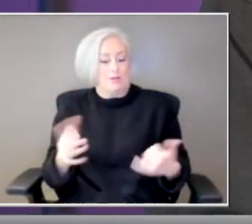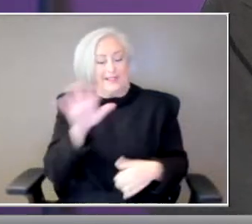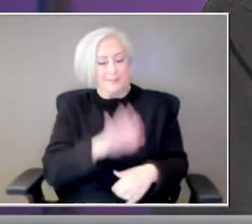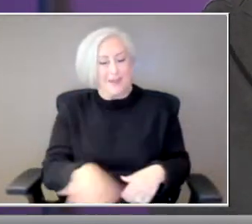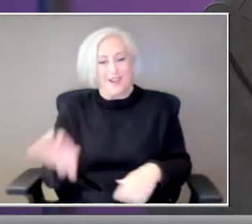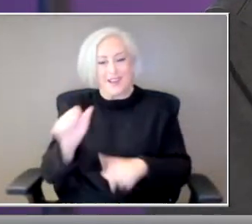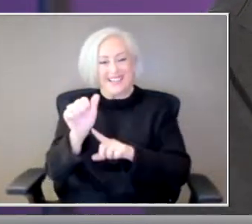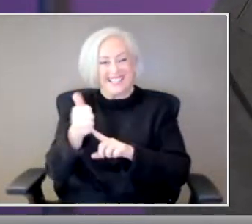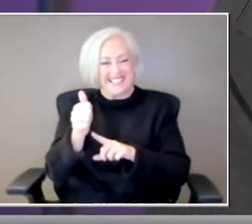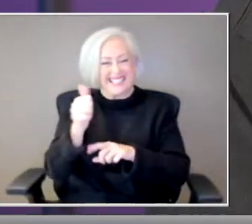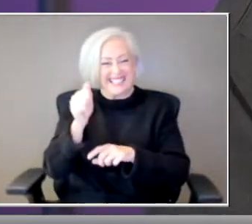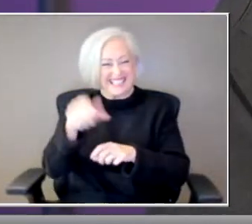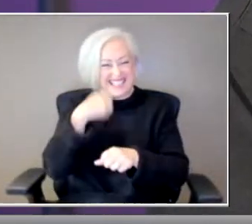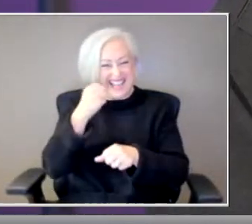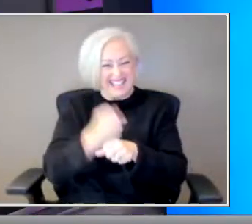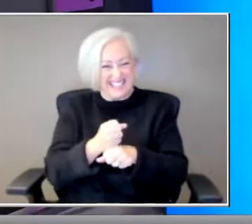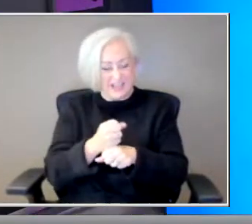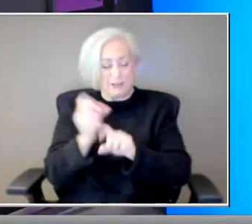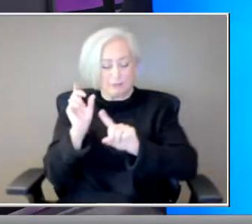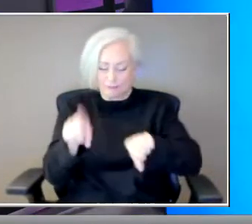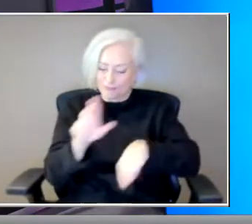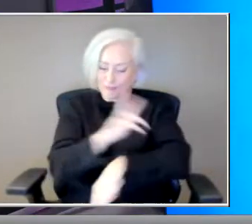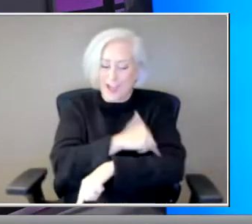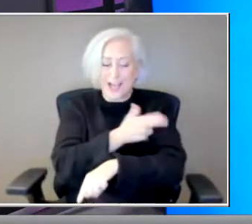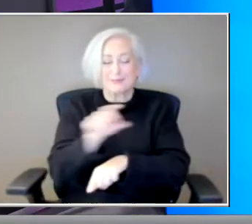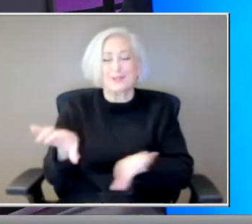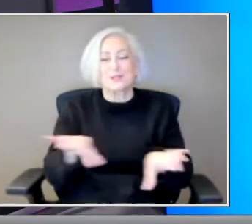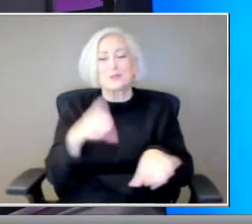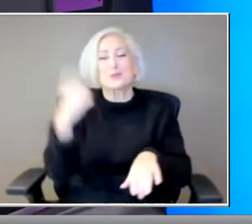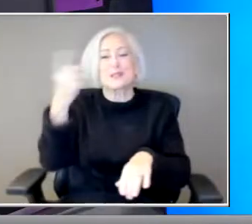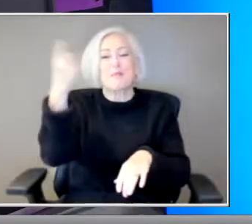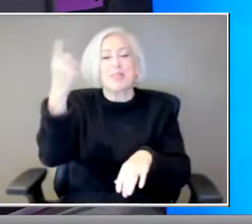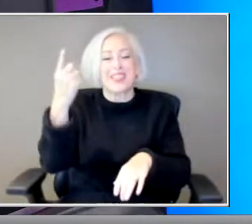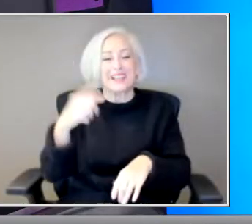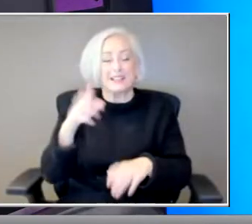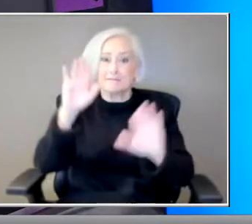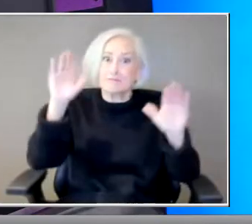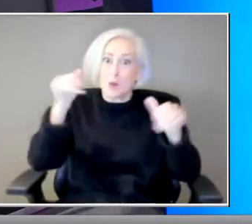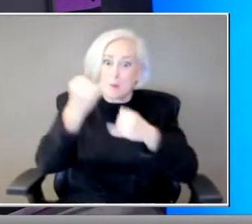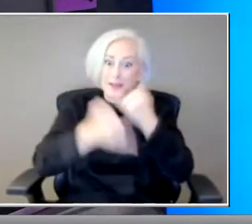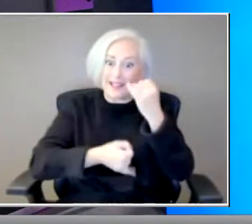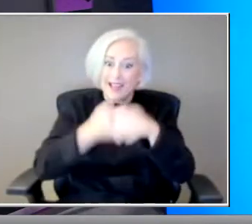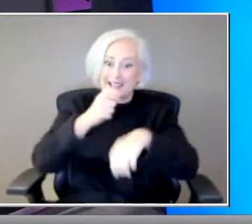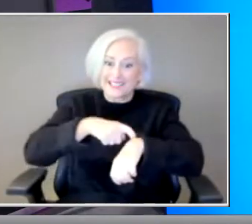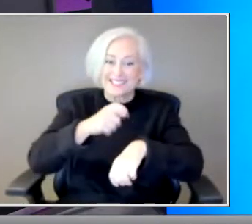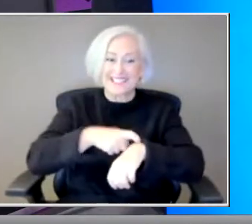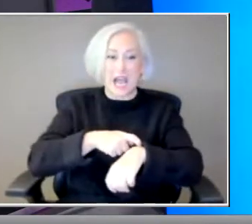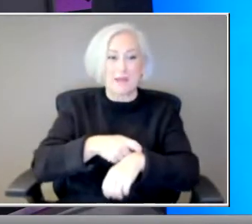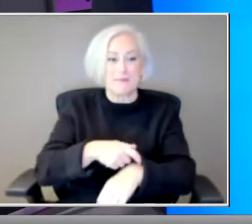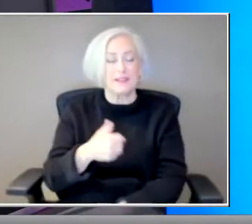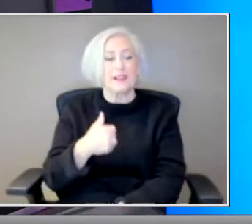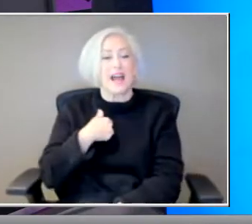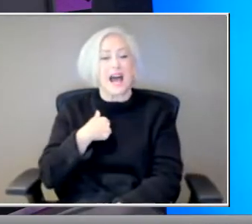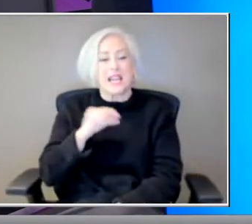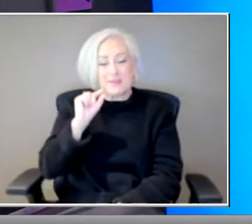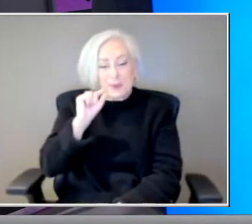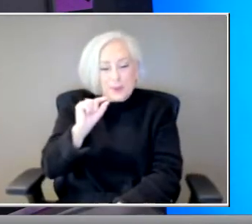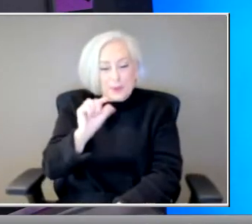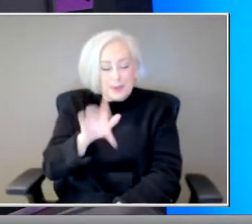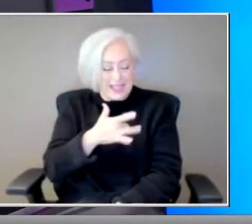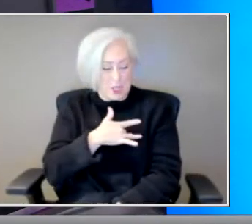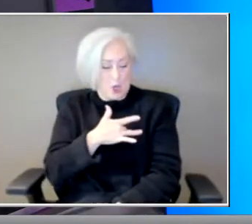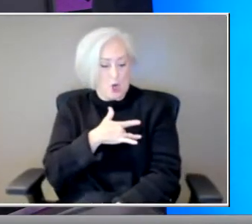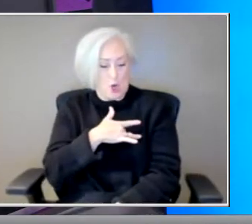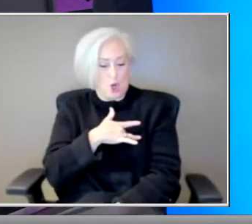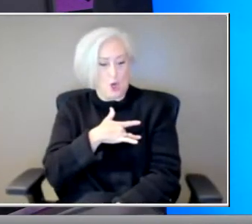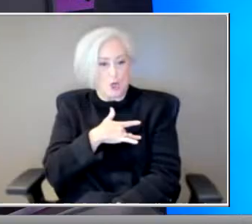the hospital doing something. Well, let's hope you know. I'm hoping it's the last time. So I have a small one in my heart, but we're taking